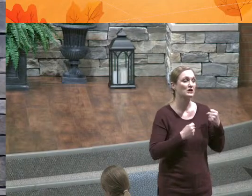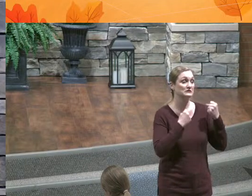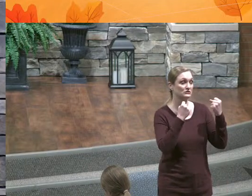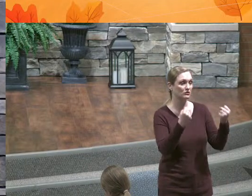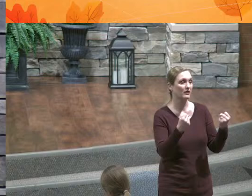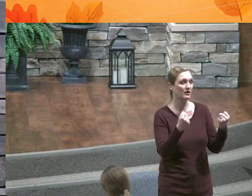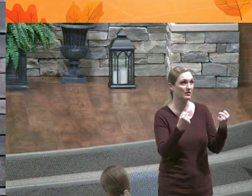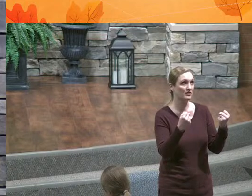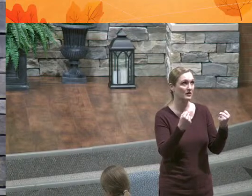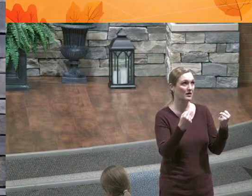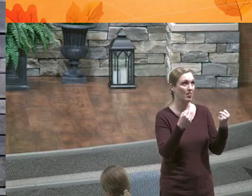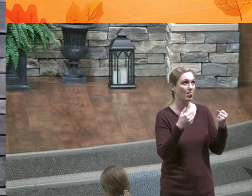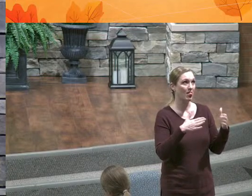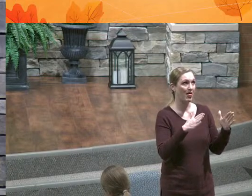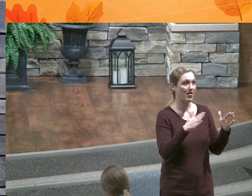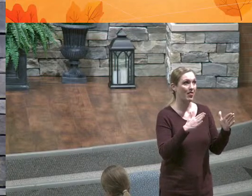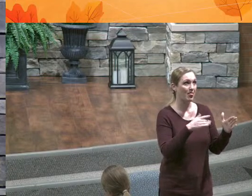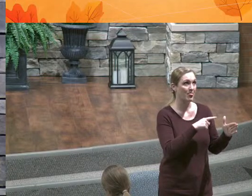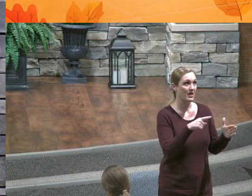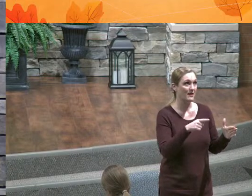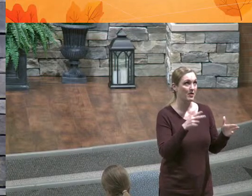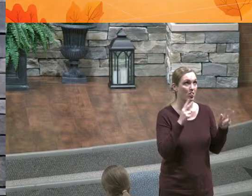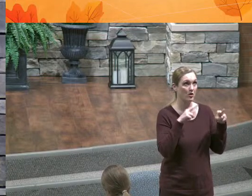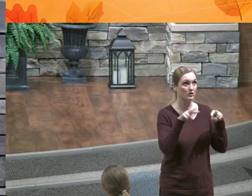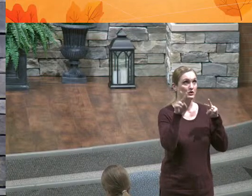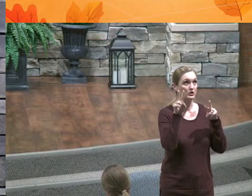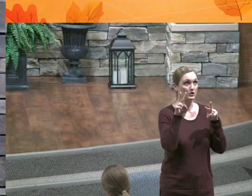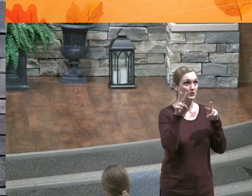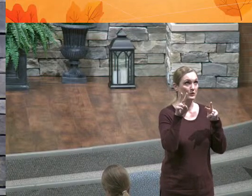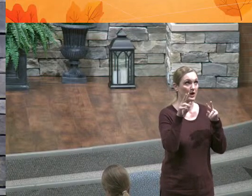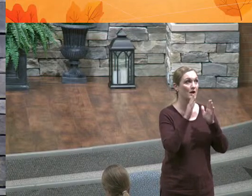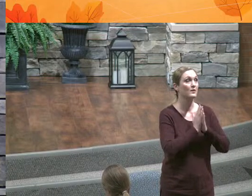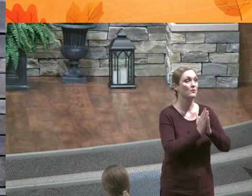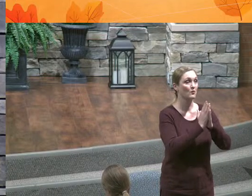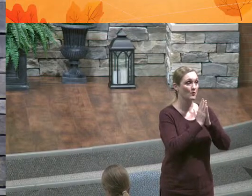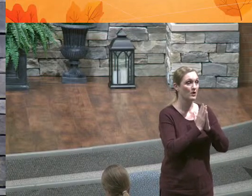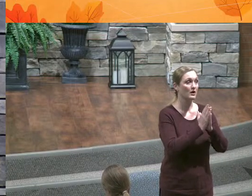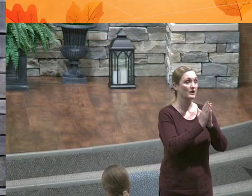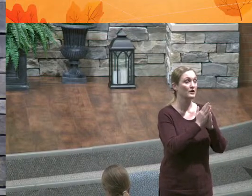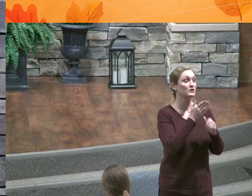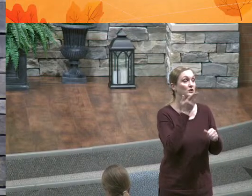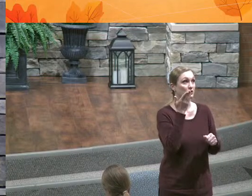them strength. Let them look to you. Let them pray to you.